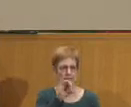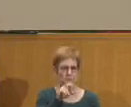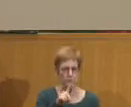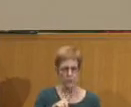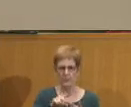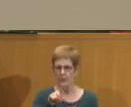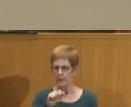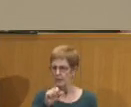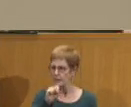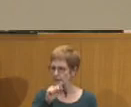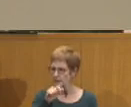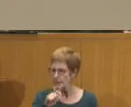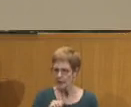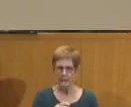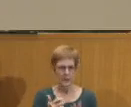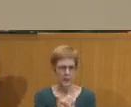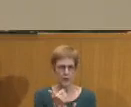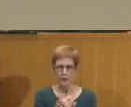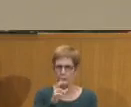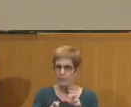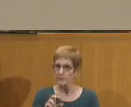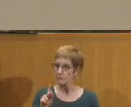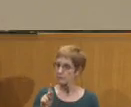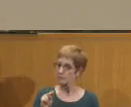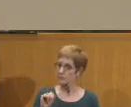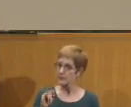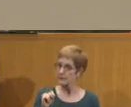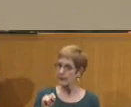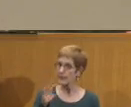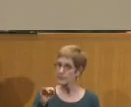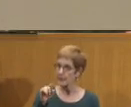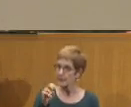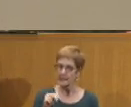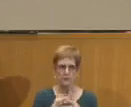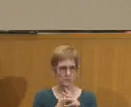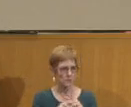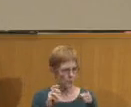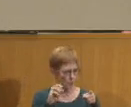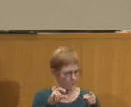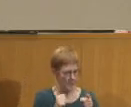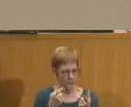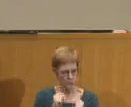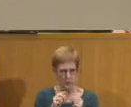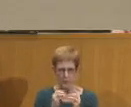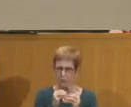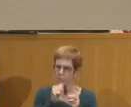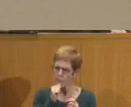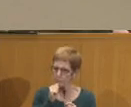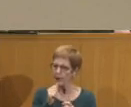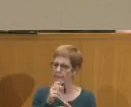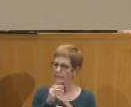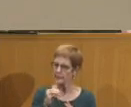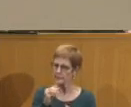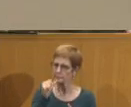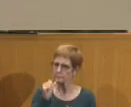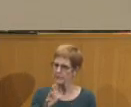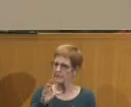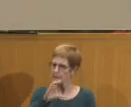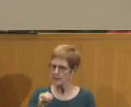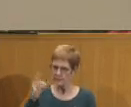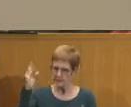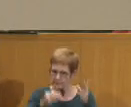first started 2 years ago, only 8% of our council-appointed boards and commissions had members from District 2.